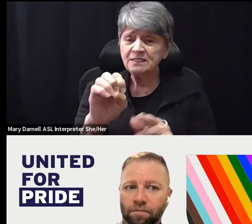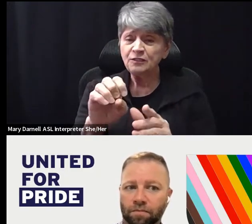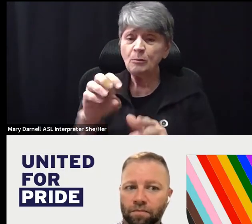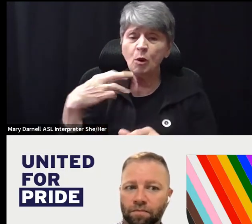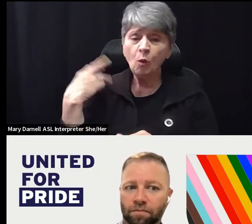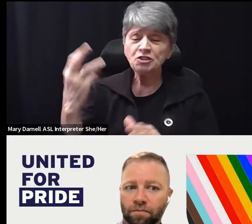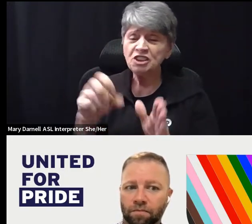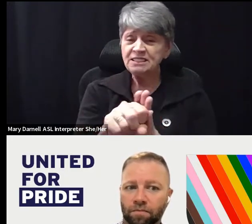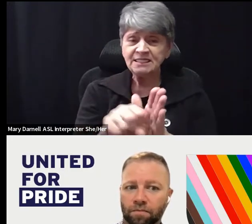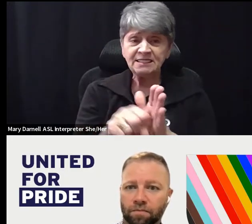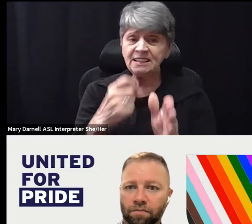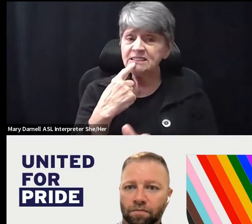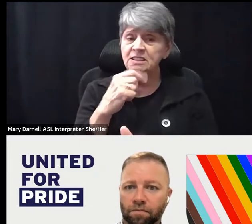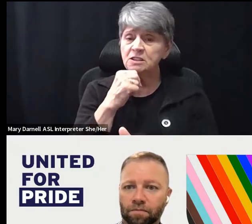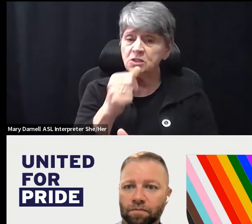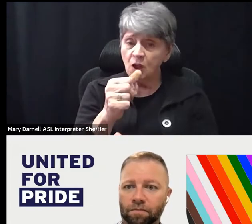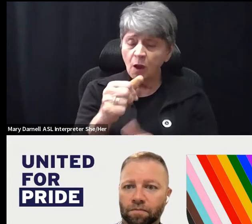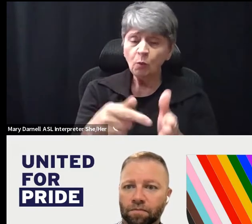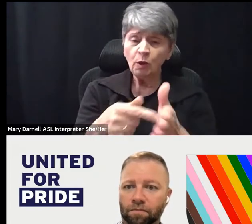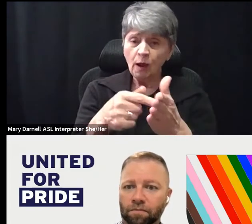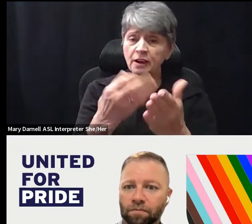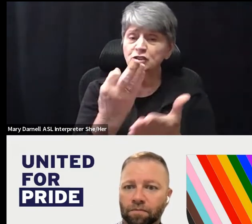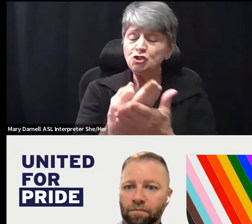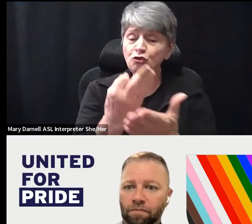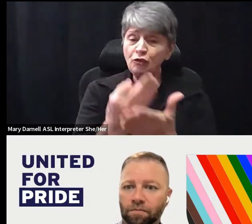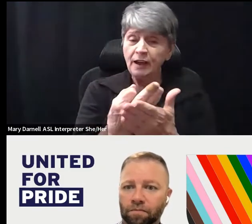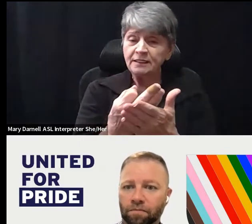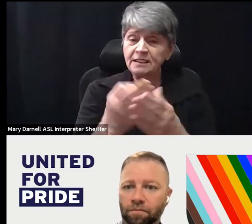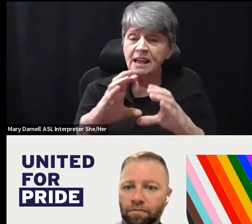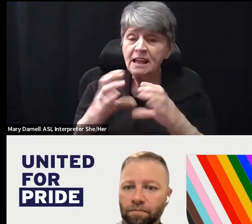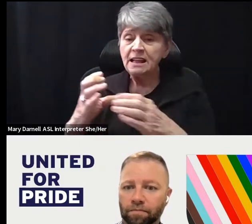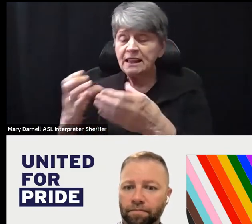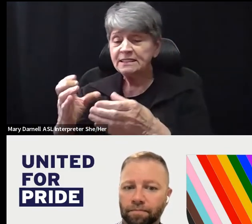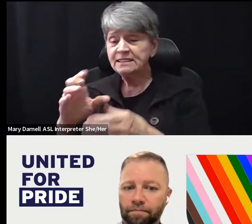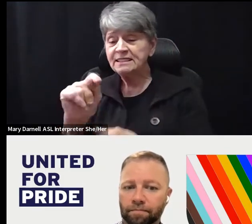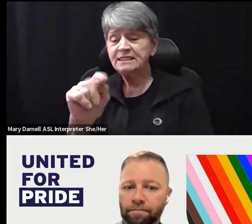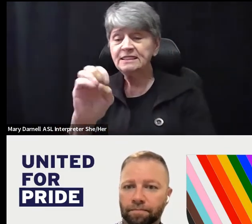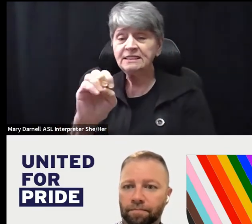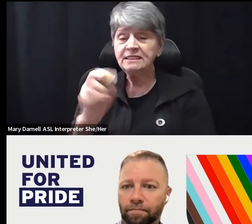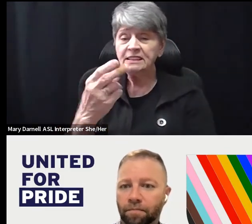in theology, but now Maine, if it keeps its voucher program, will have to fund religious education.